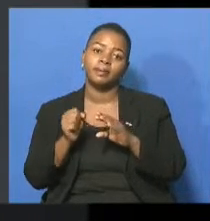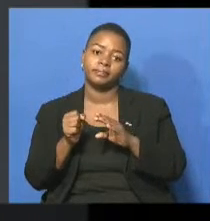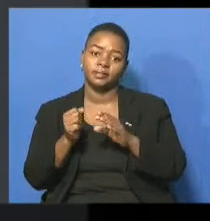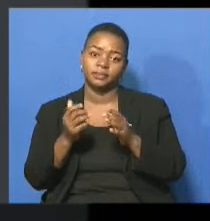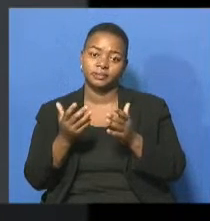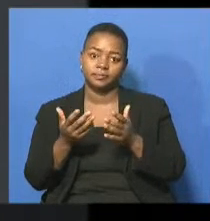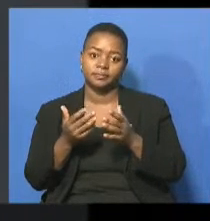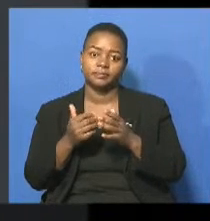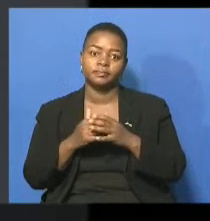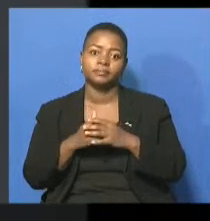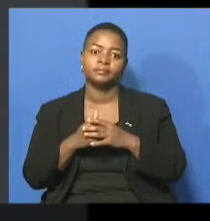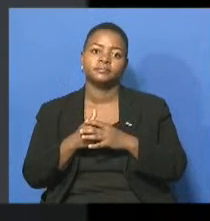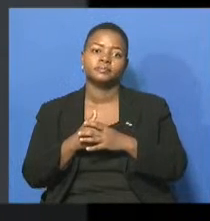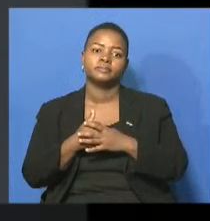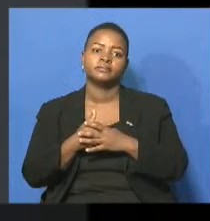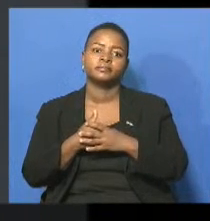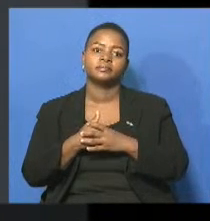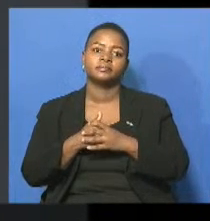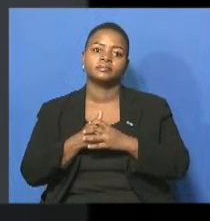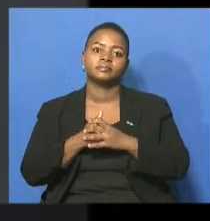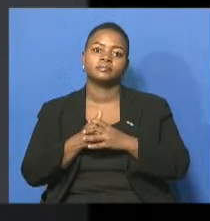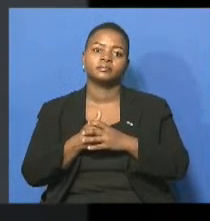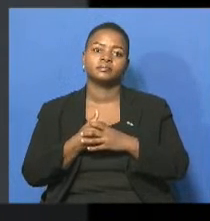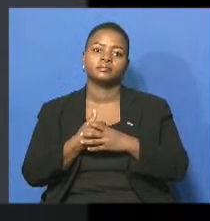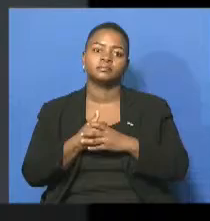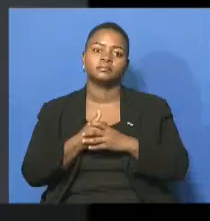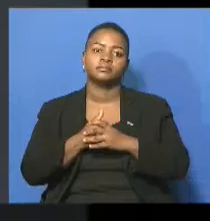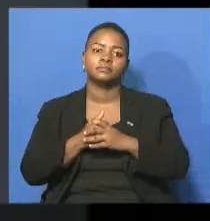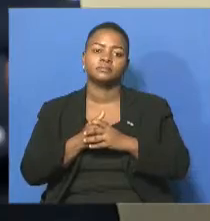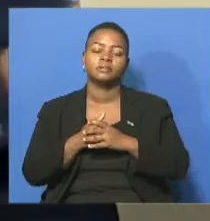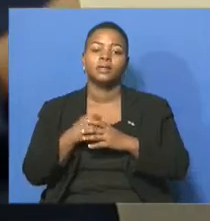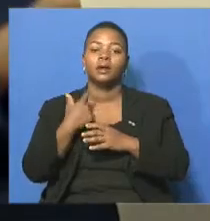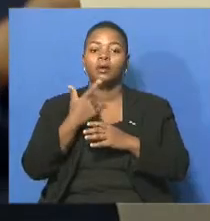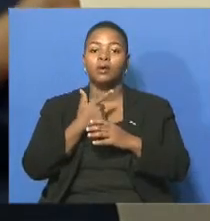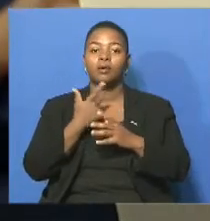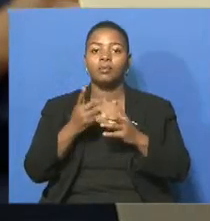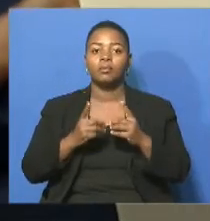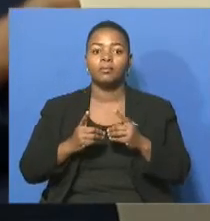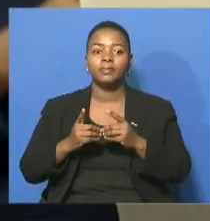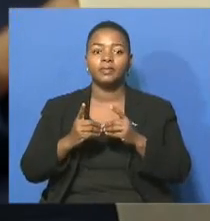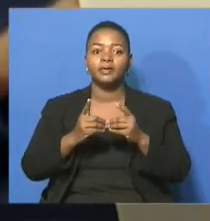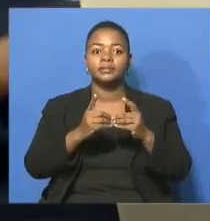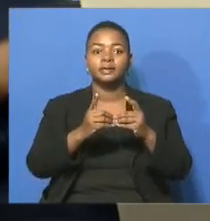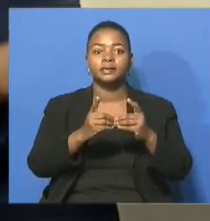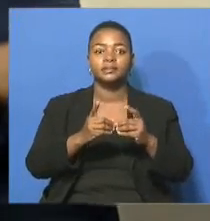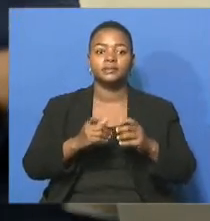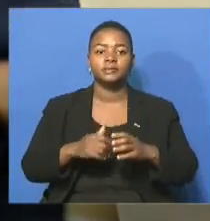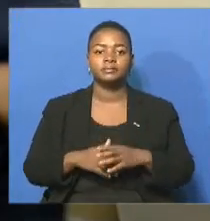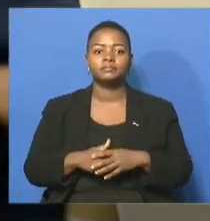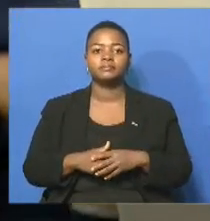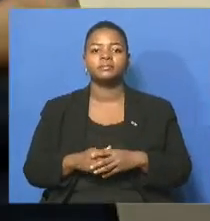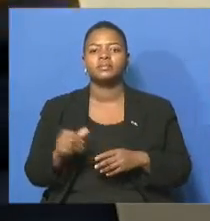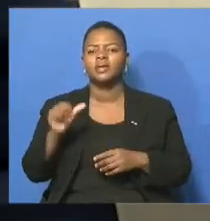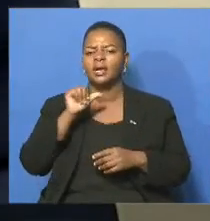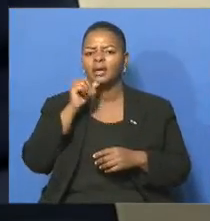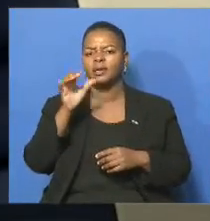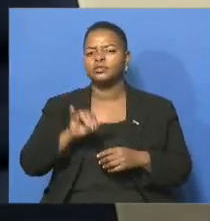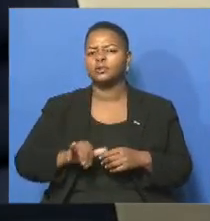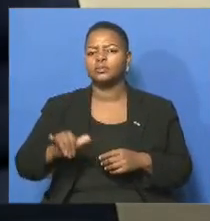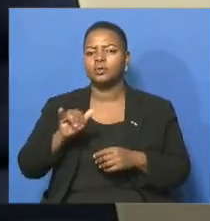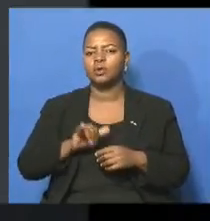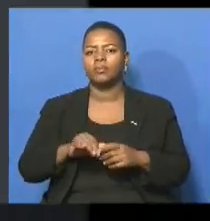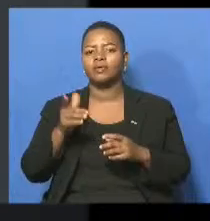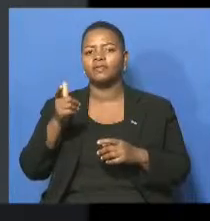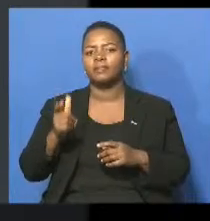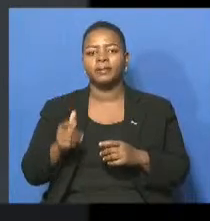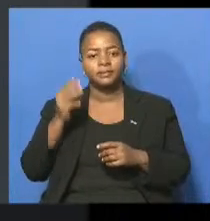targets and those who are in relationships with them. It's very rare for people with